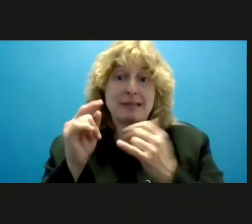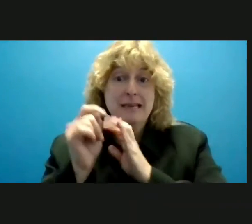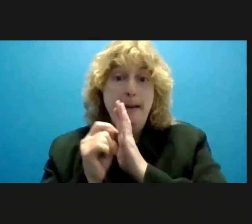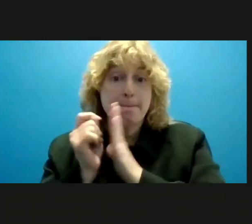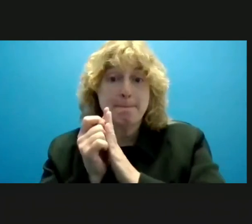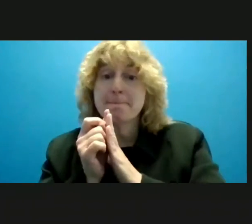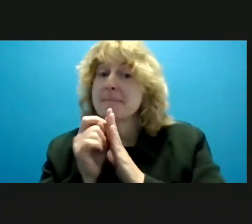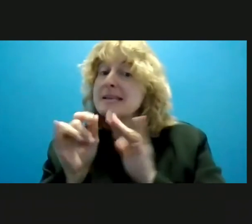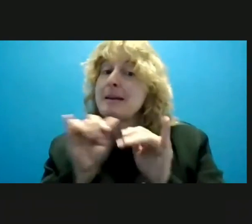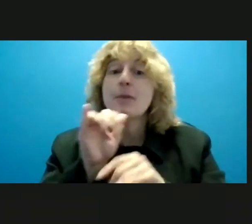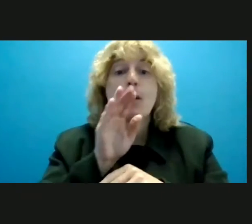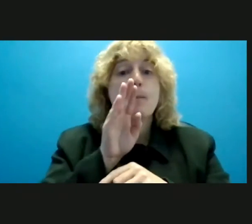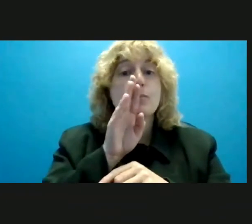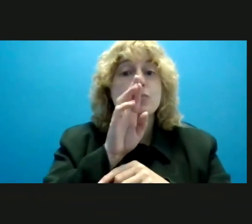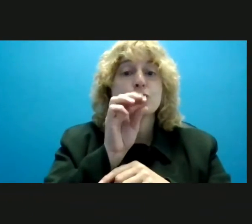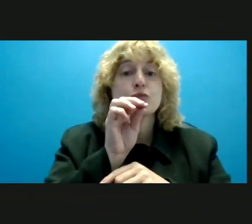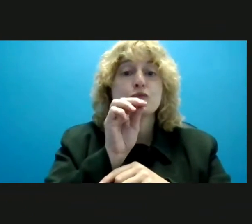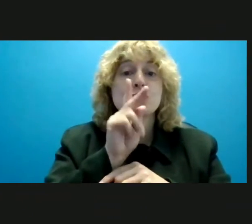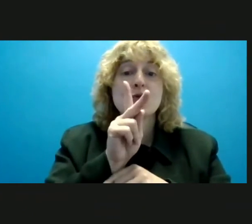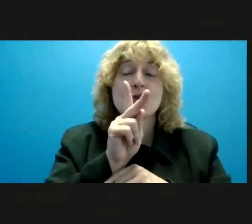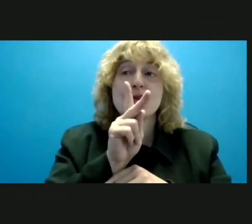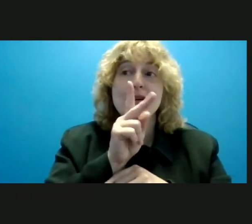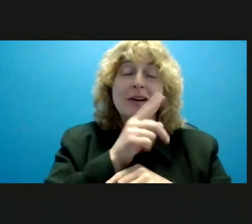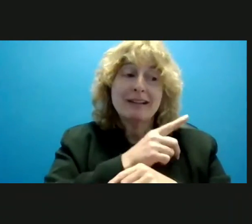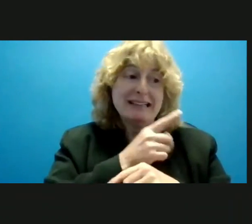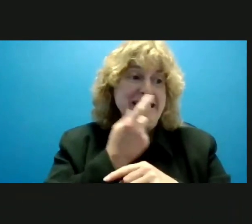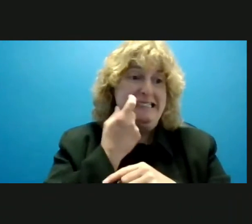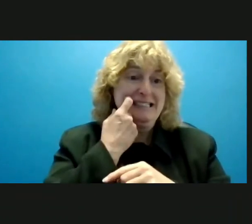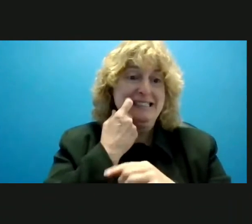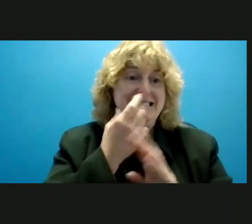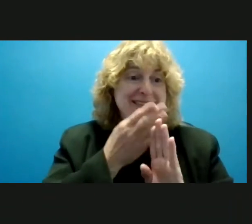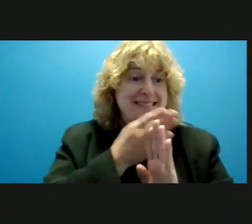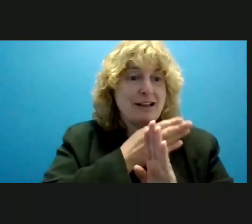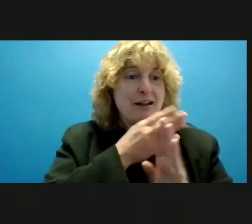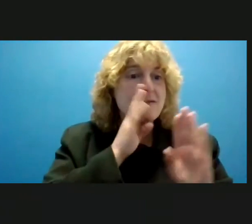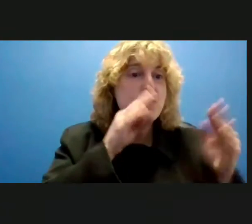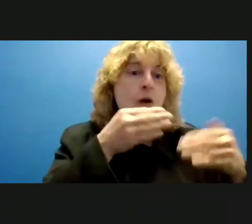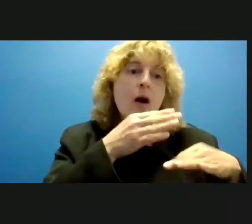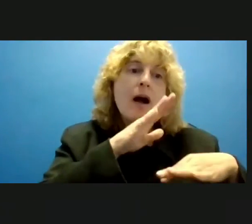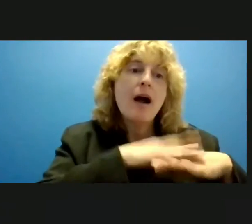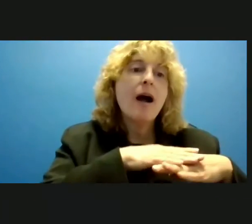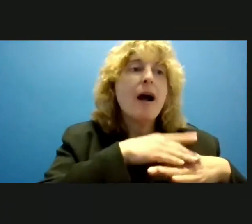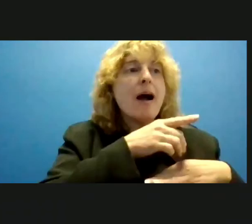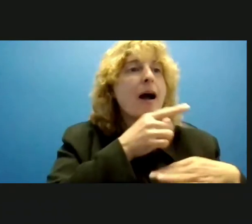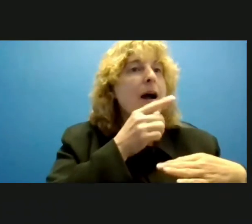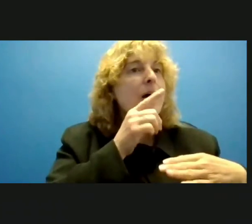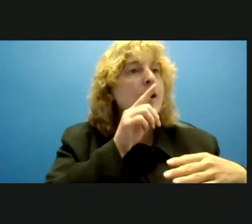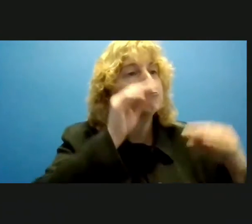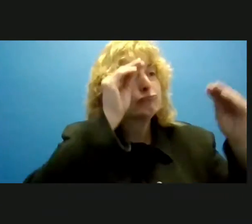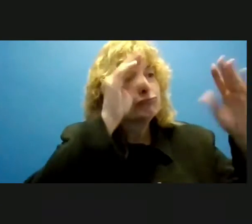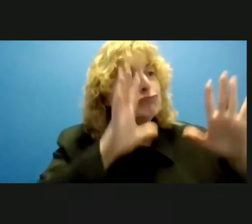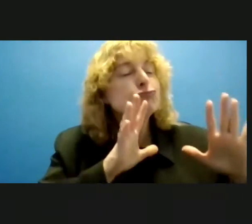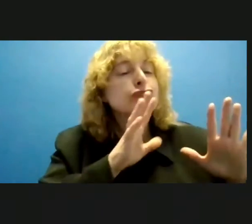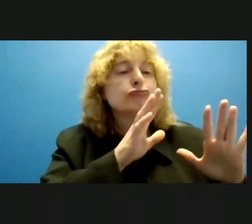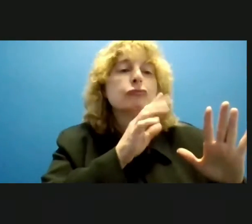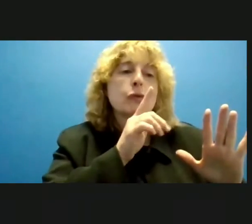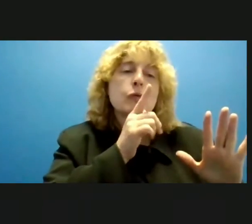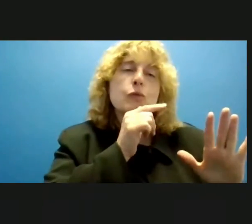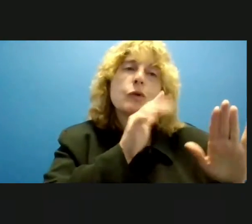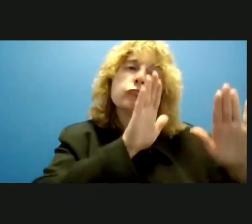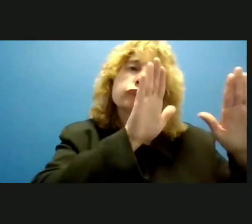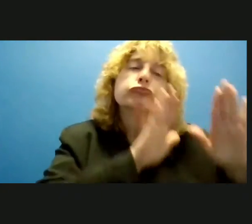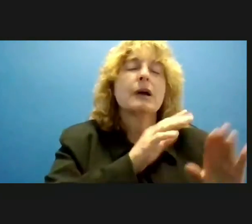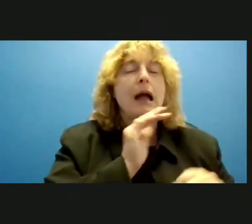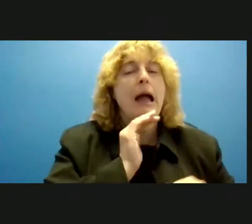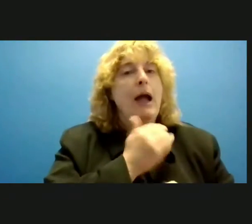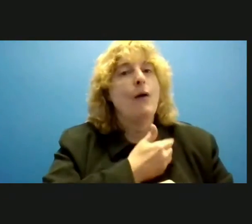is our focus in on some of our other heroes during this time period. And that's none other than our teachers, but also